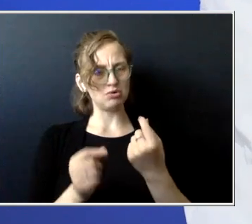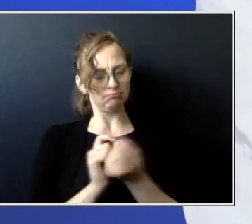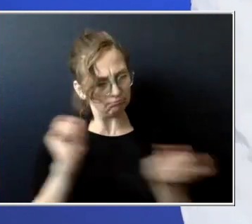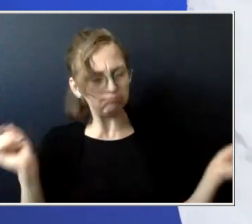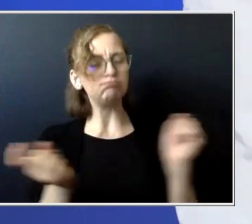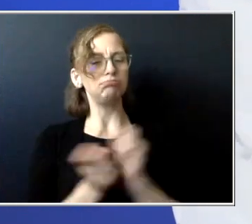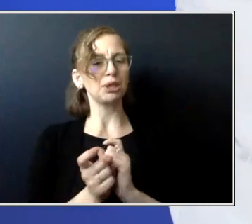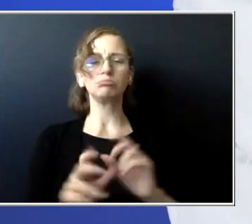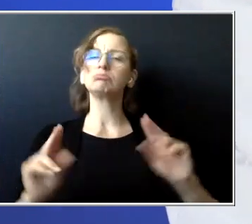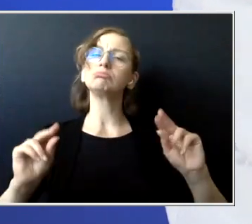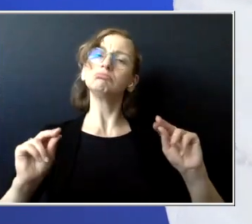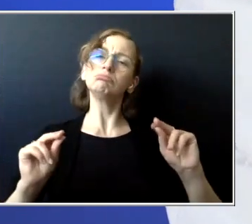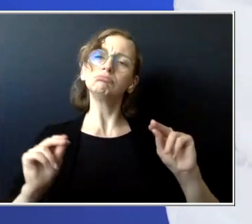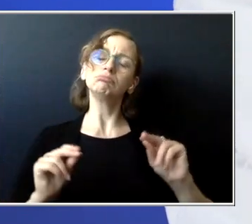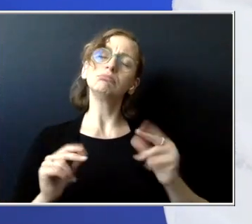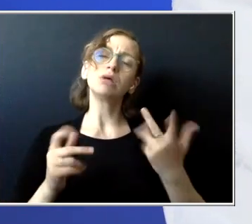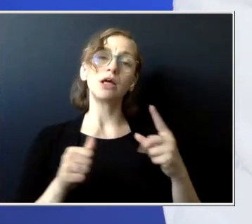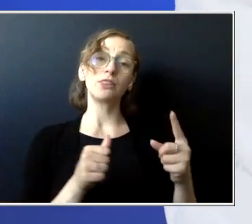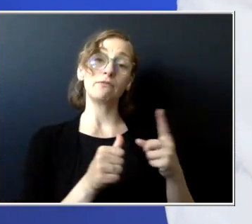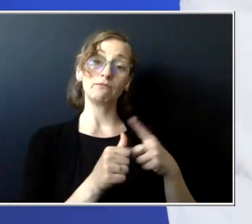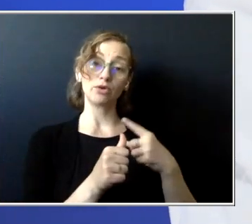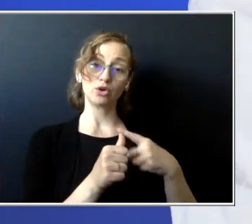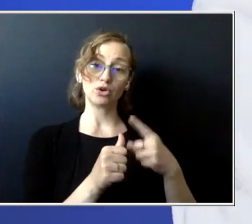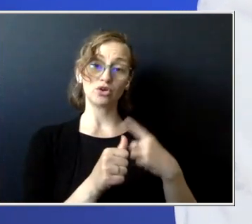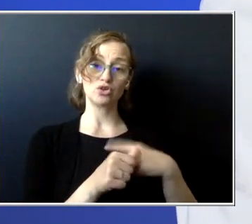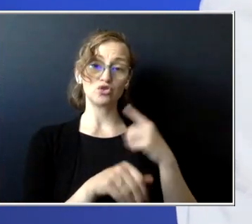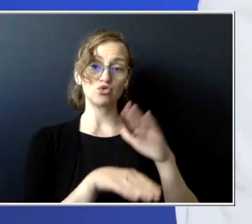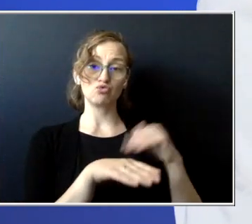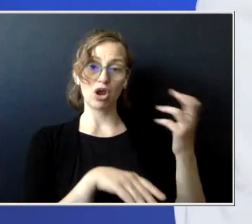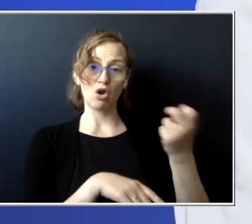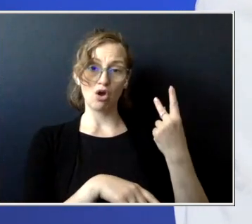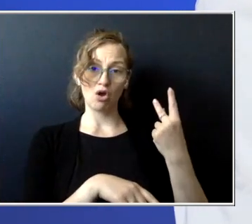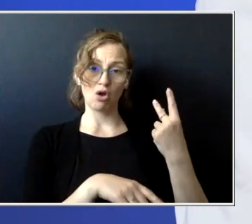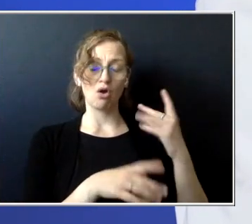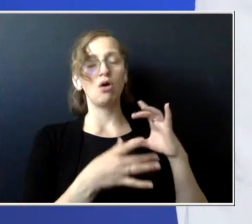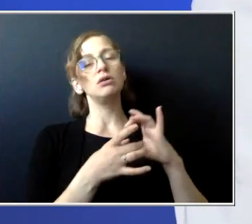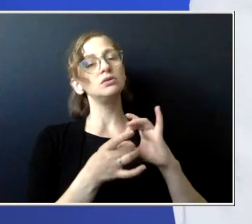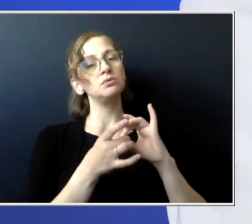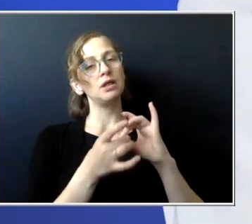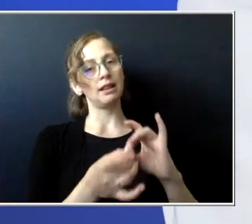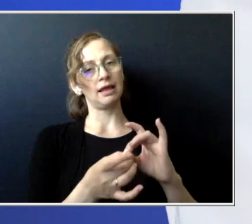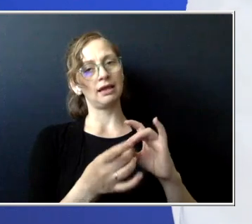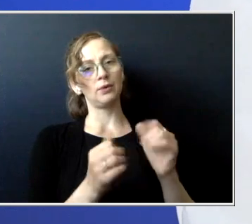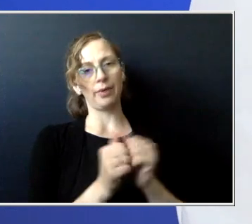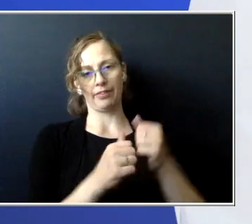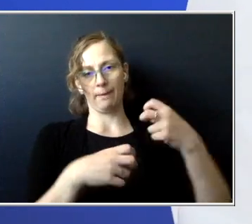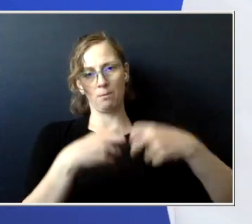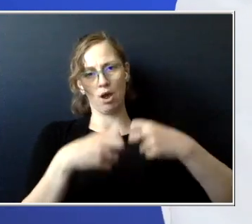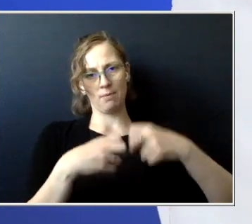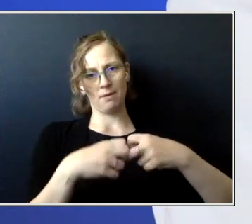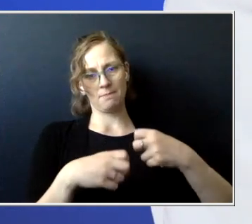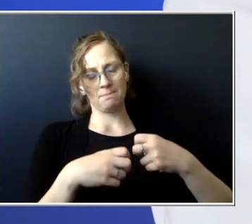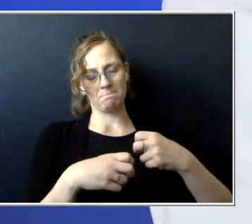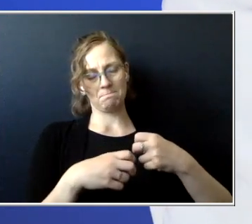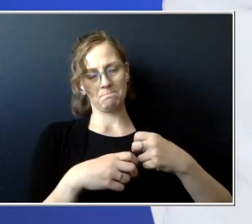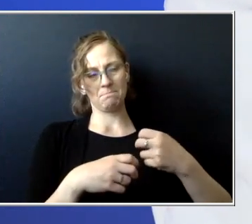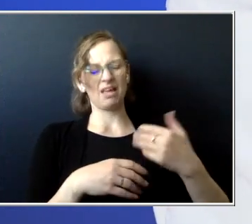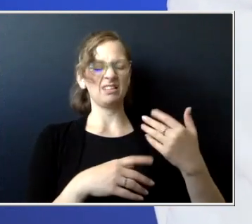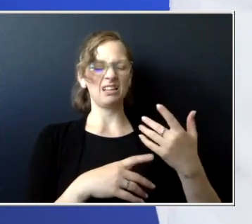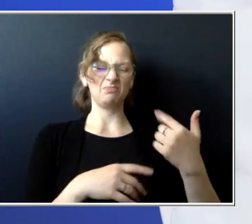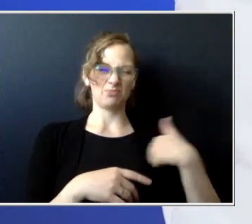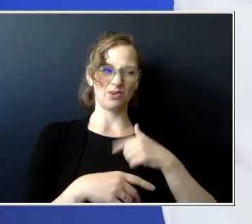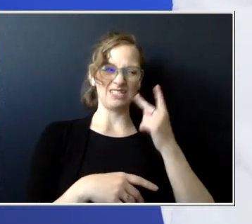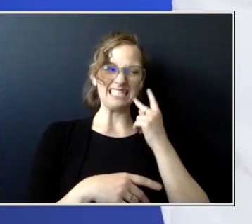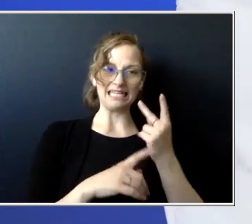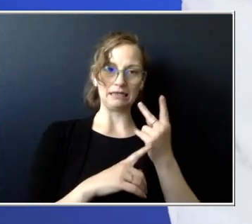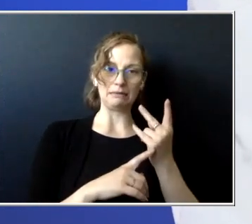first recall is actually related to a problem that has been described with previous VADs as well, which is,